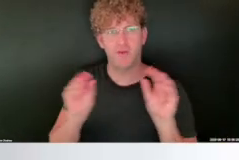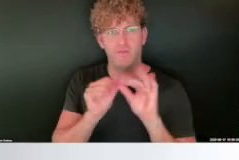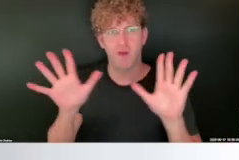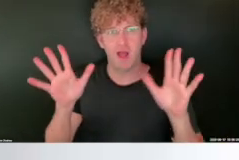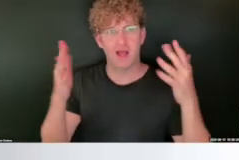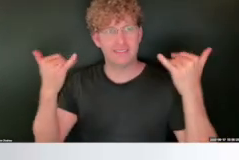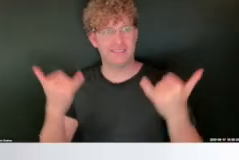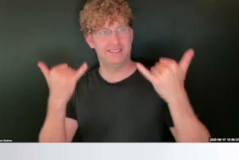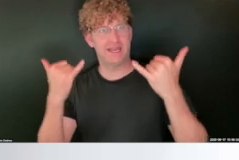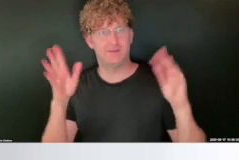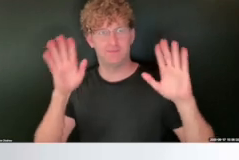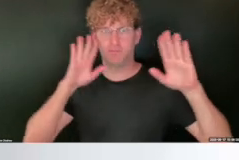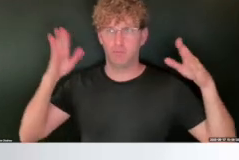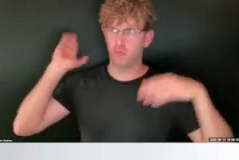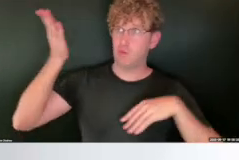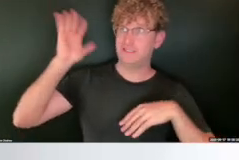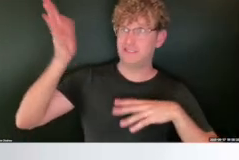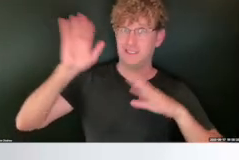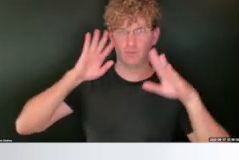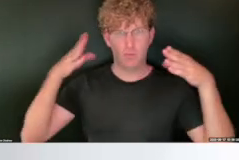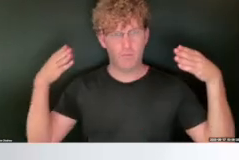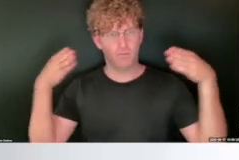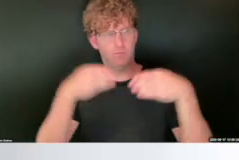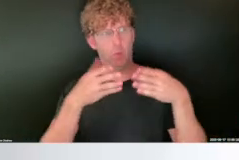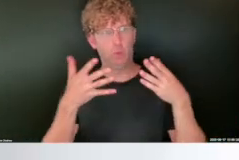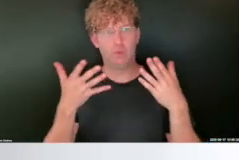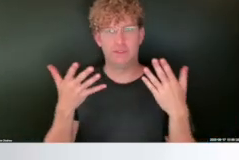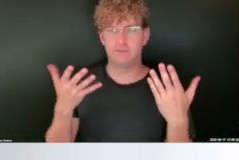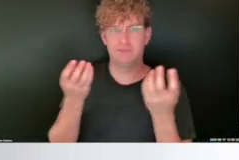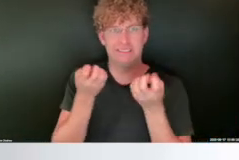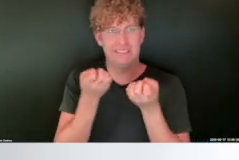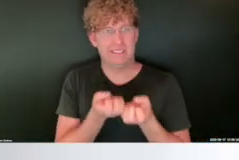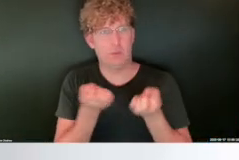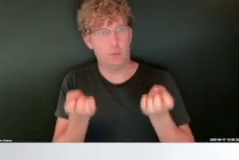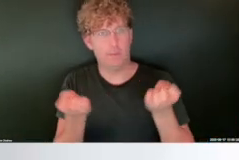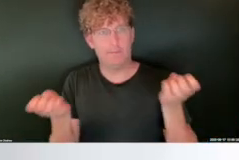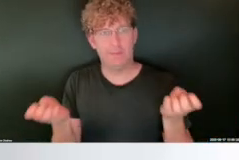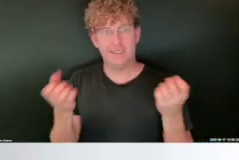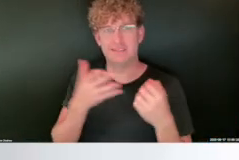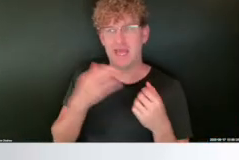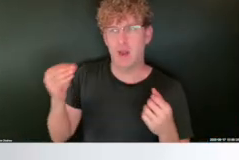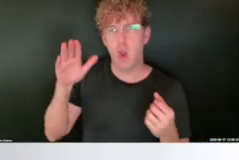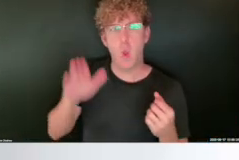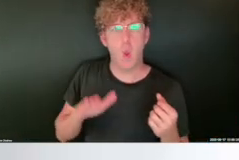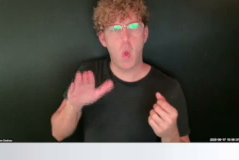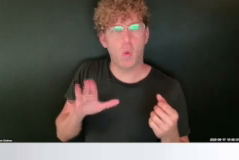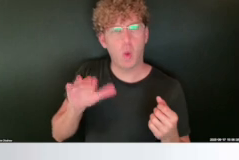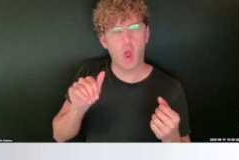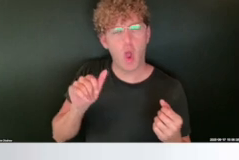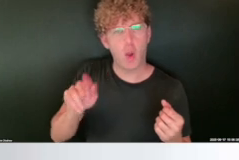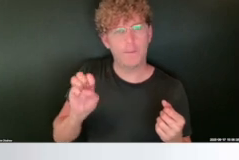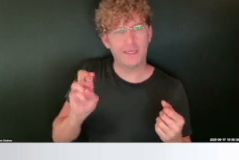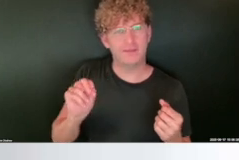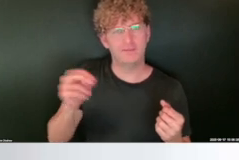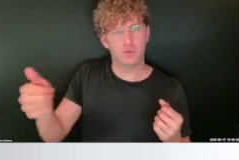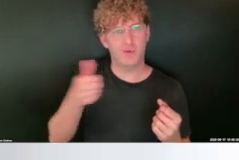today's presentation is on AQIP and the low carbon transportation programs. I just want to take